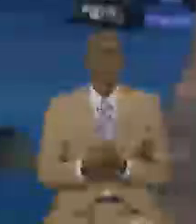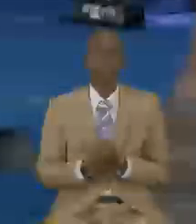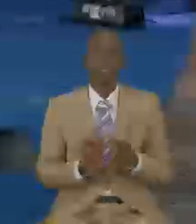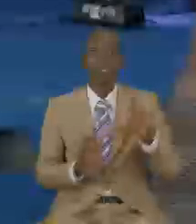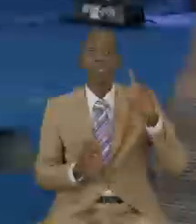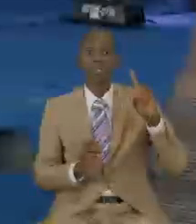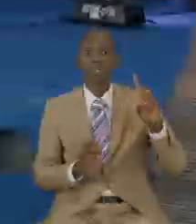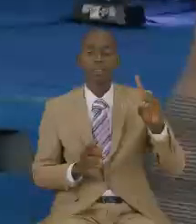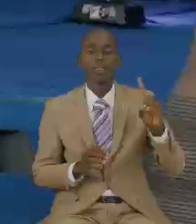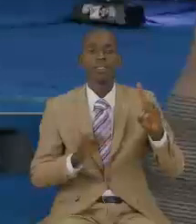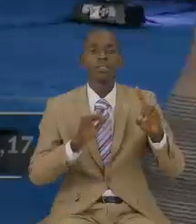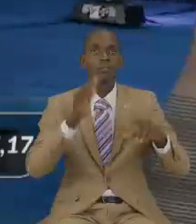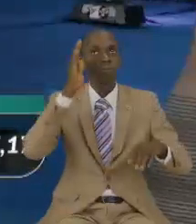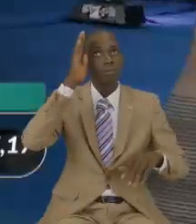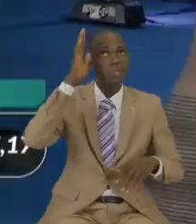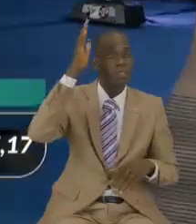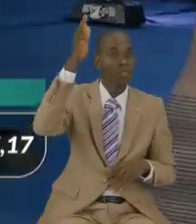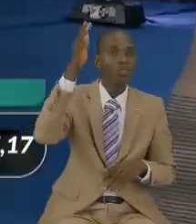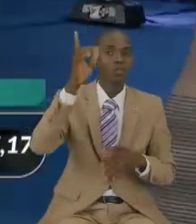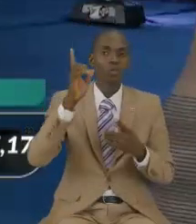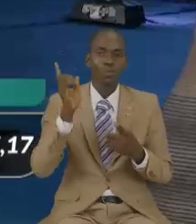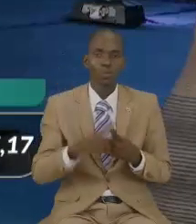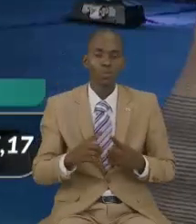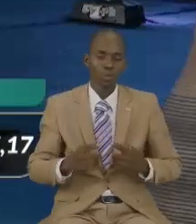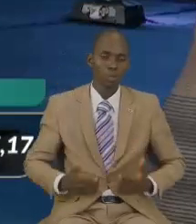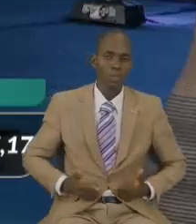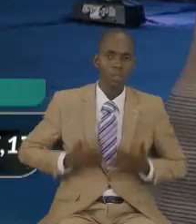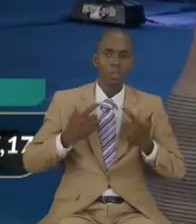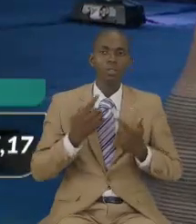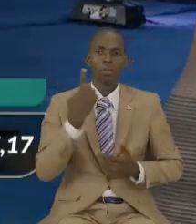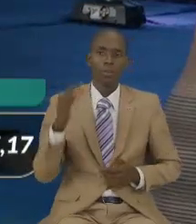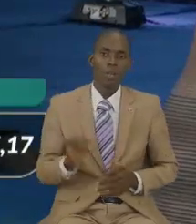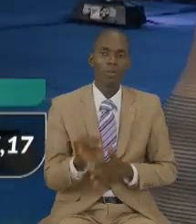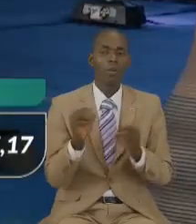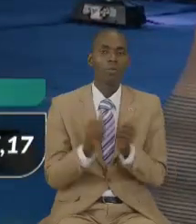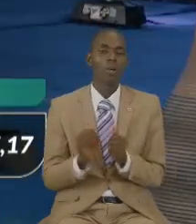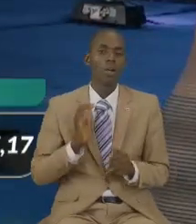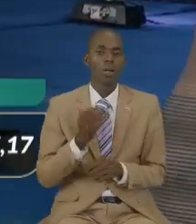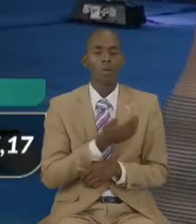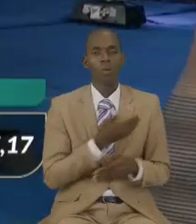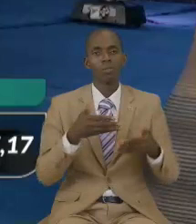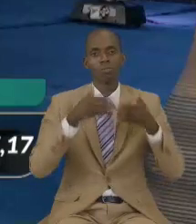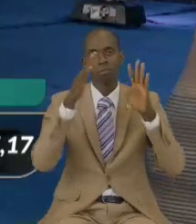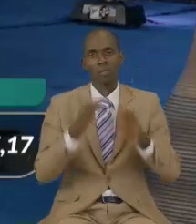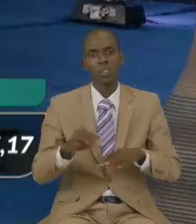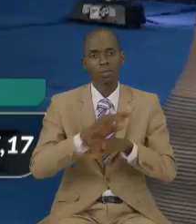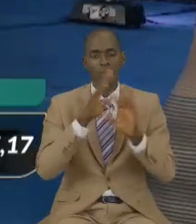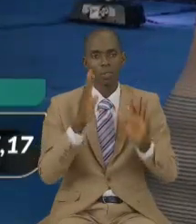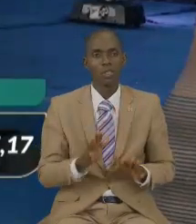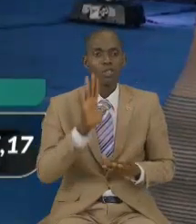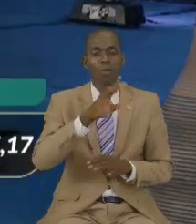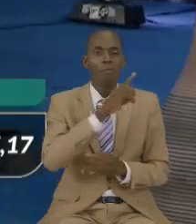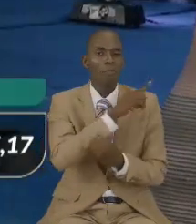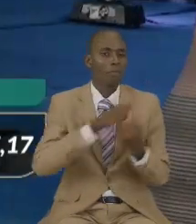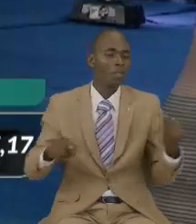you are destined to dwell forever with our master. Your final home,